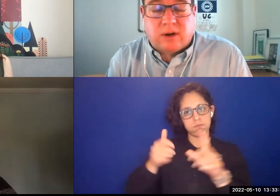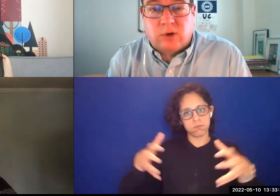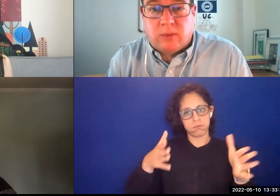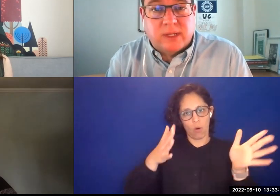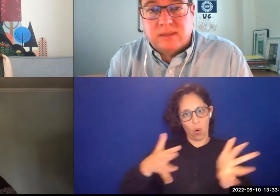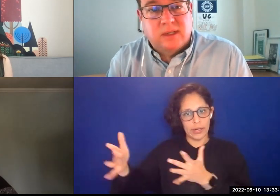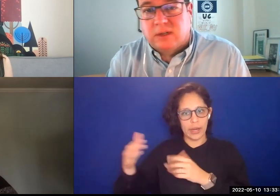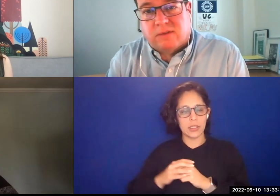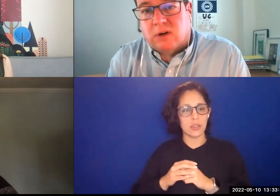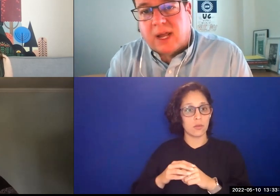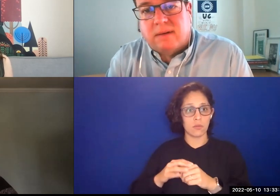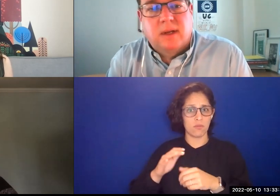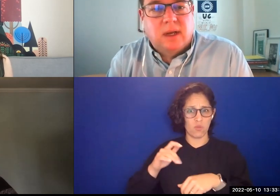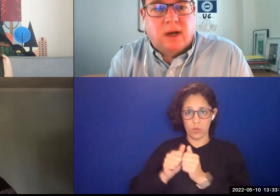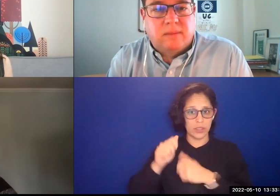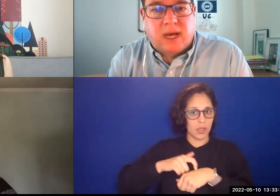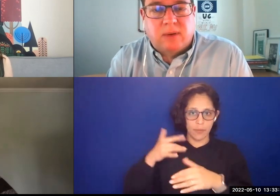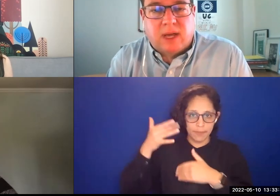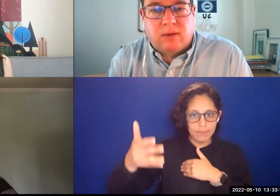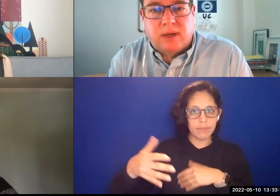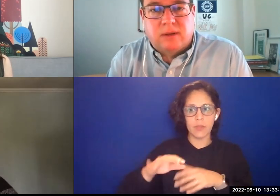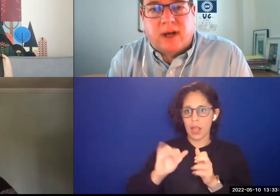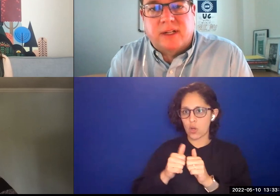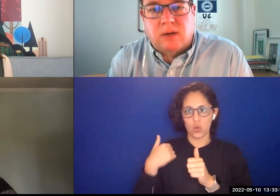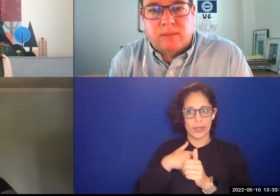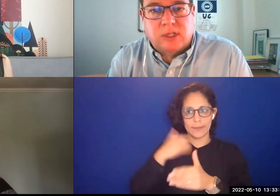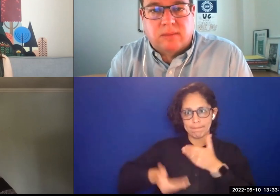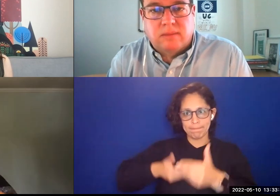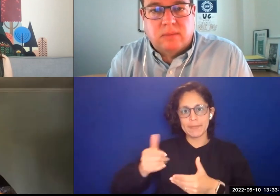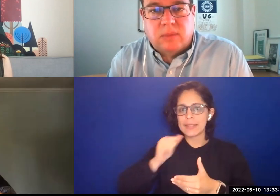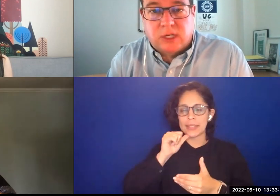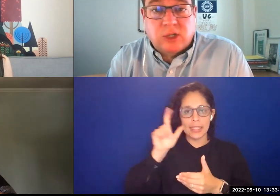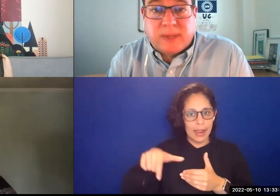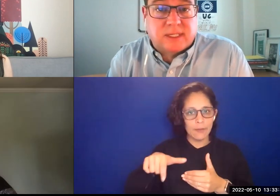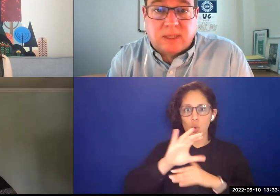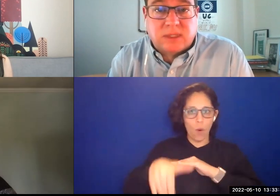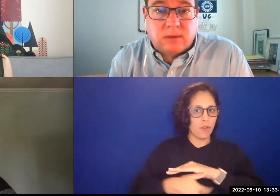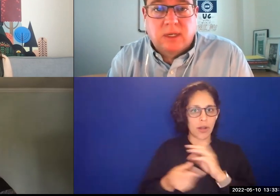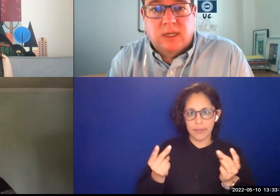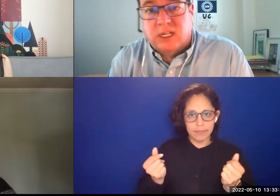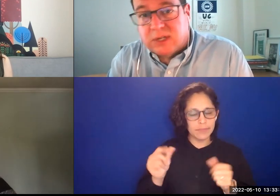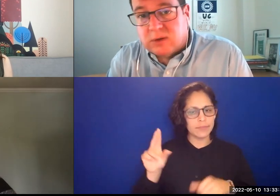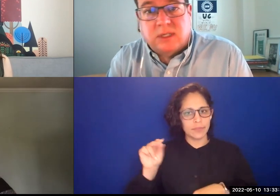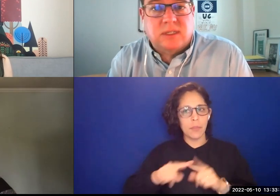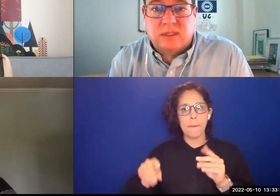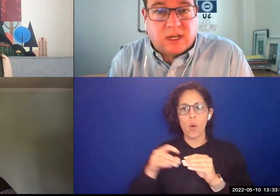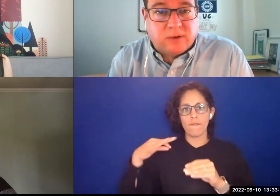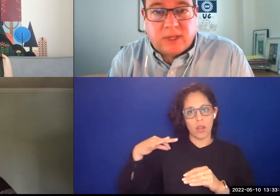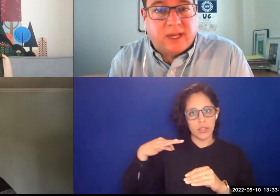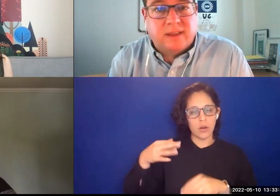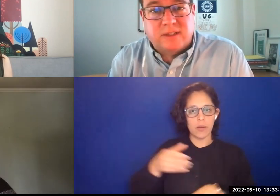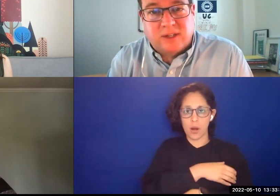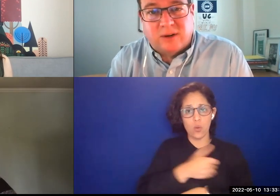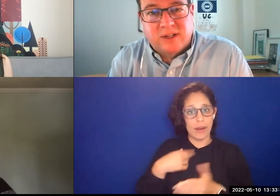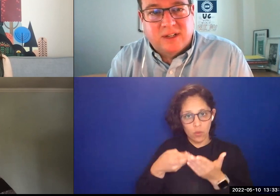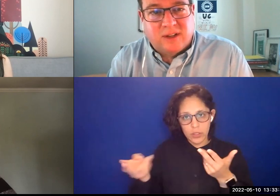you don't have to do it all at once, you don't have to do it overnight. How do we build voluntary membership with a dues-based system? So there's resources, there's a telephone